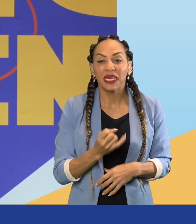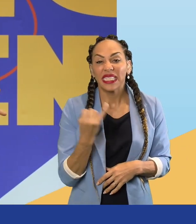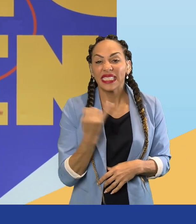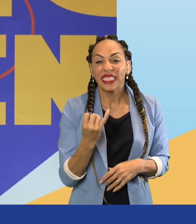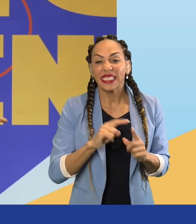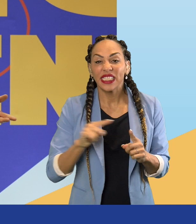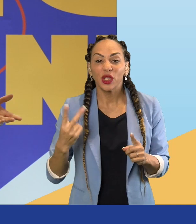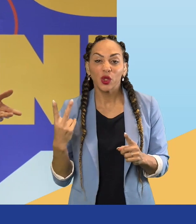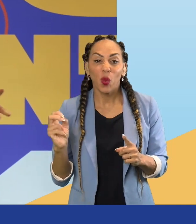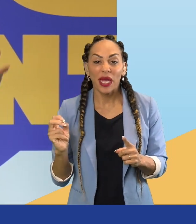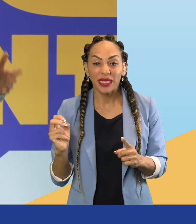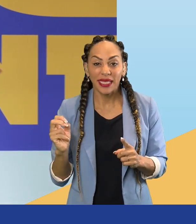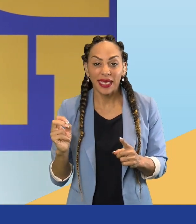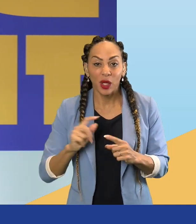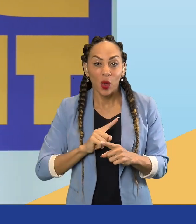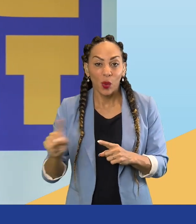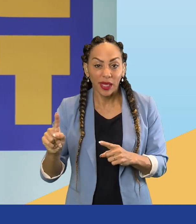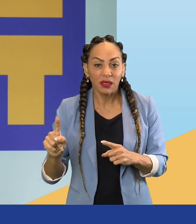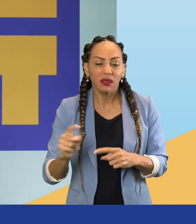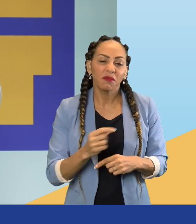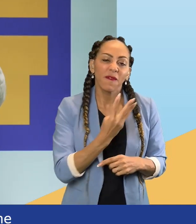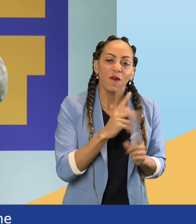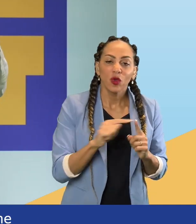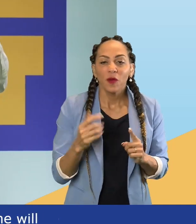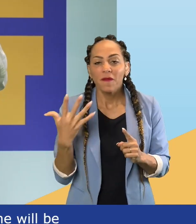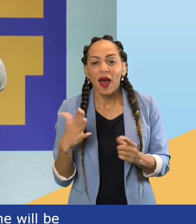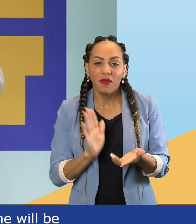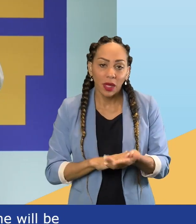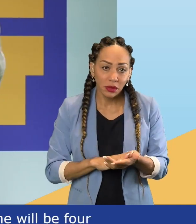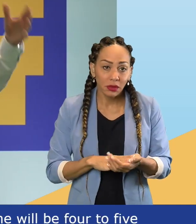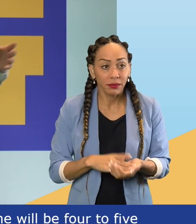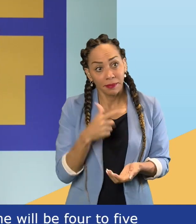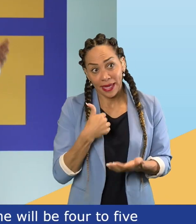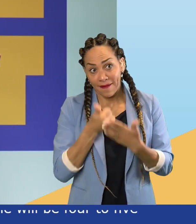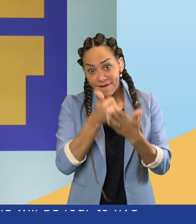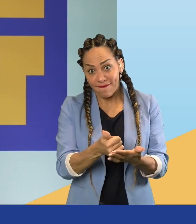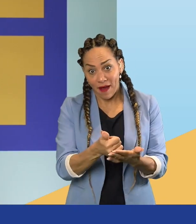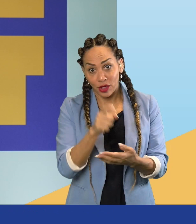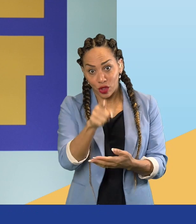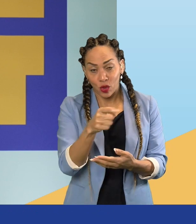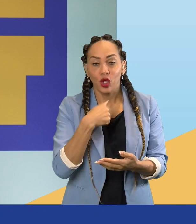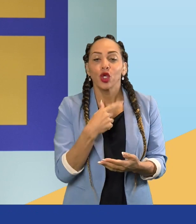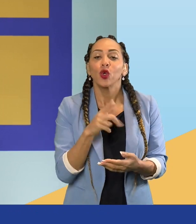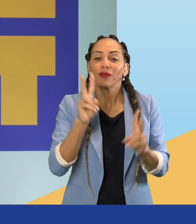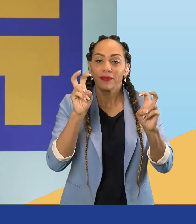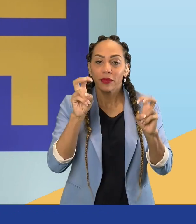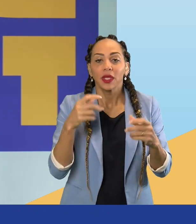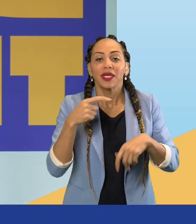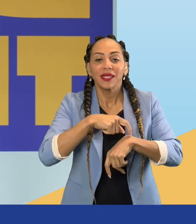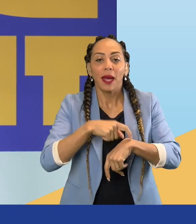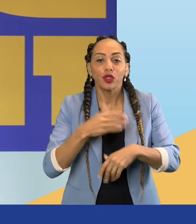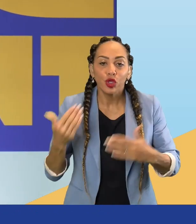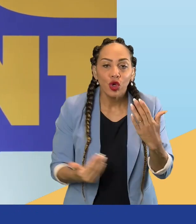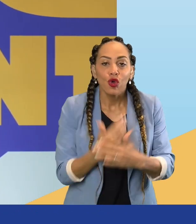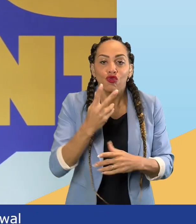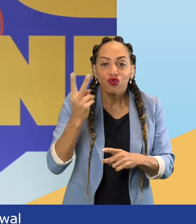so 4 to 5 months. And my advice would be is if you're ordering a car today or you're in your renewal window, Get your order in nice and early, because